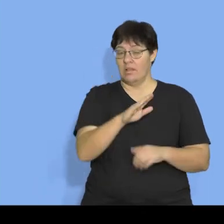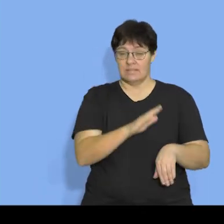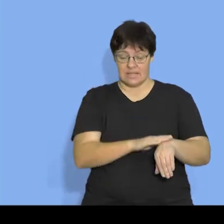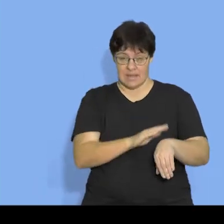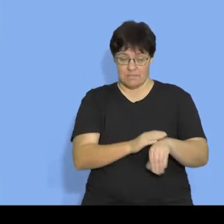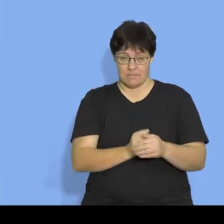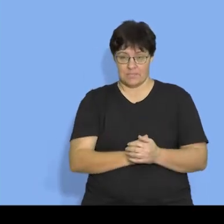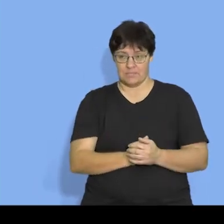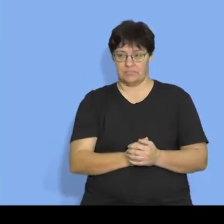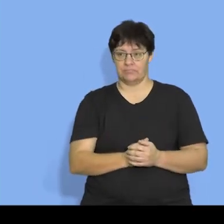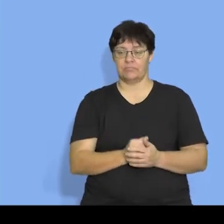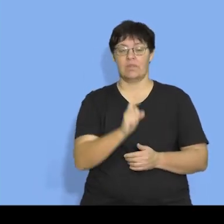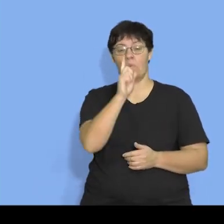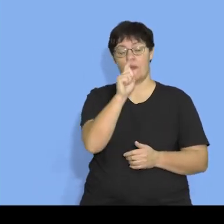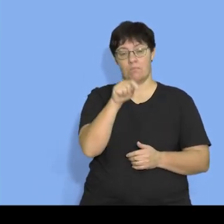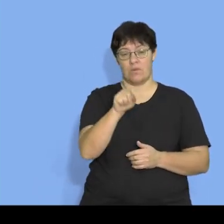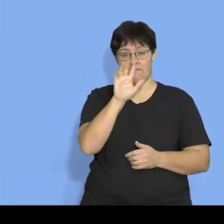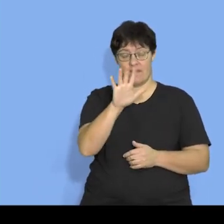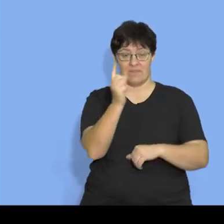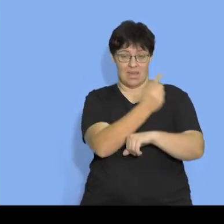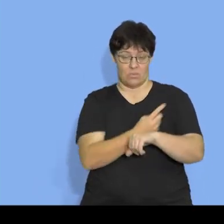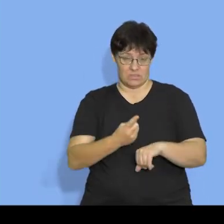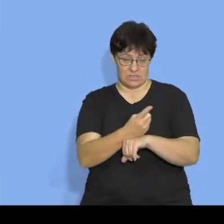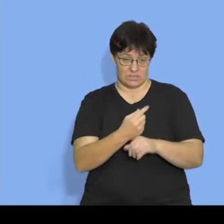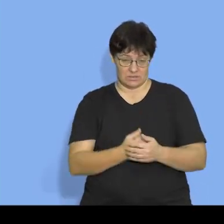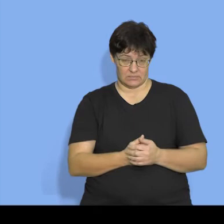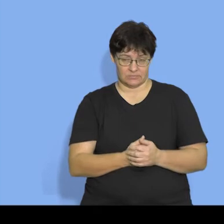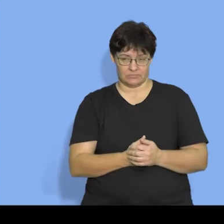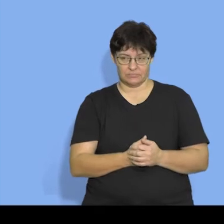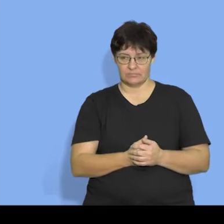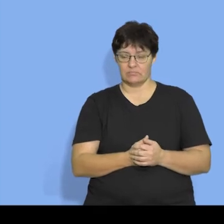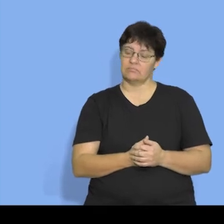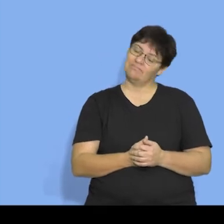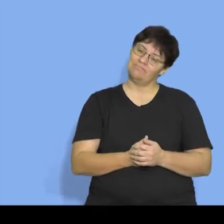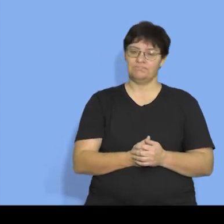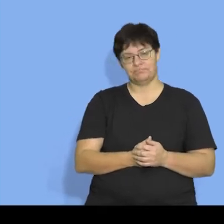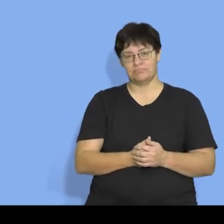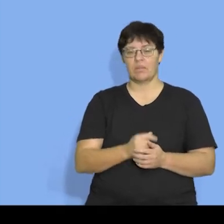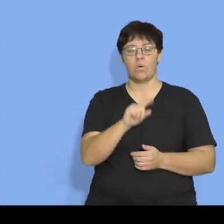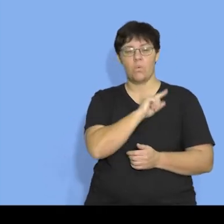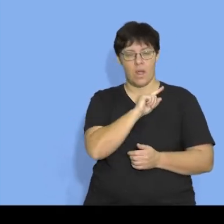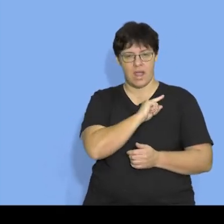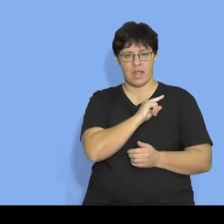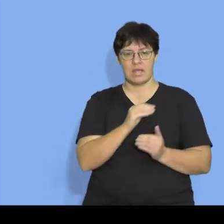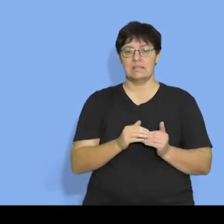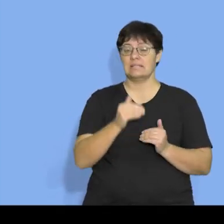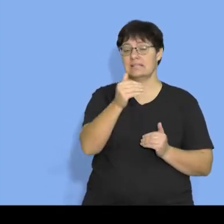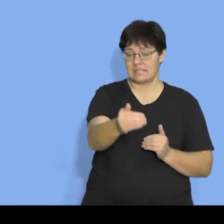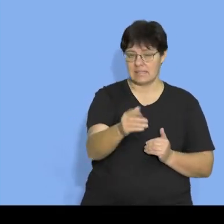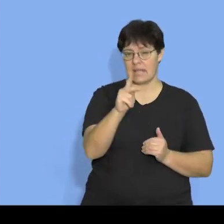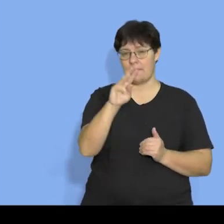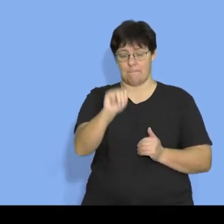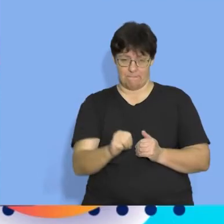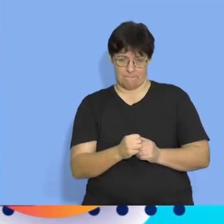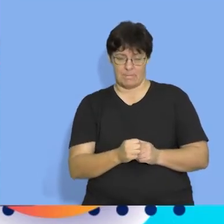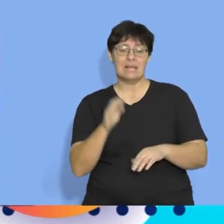time is 1.5 hours. Now here, because they gave my distance in kilometers and they gave